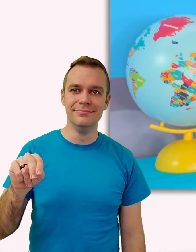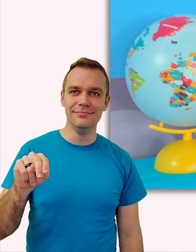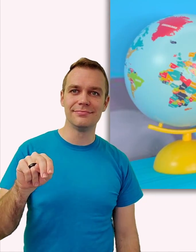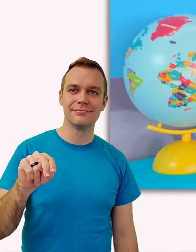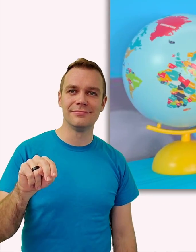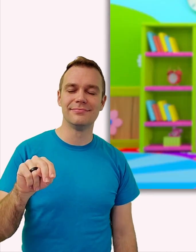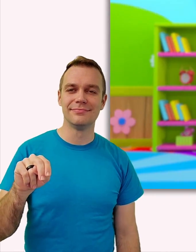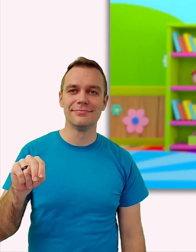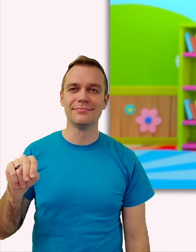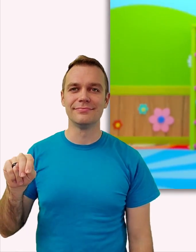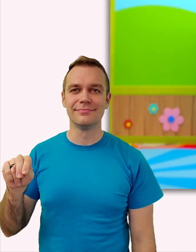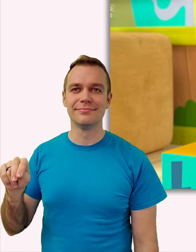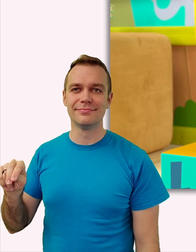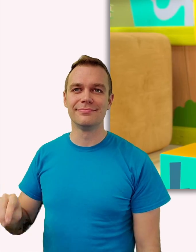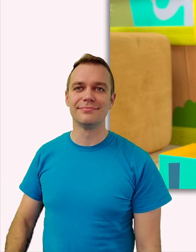N